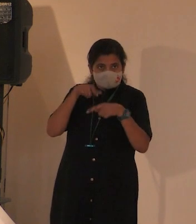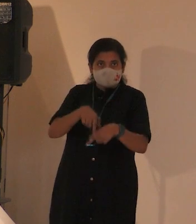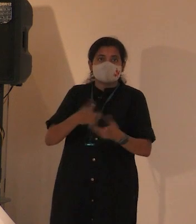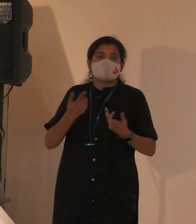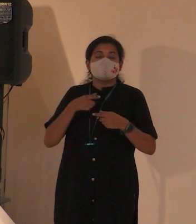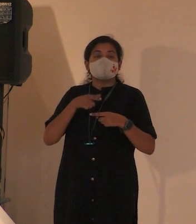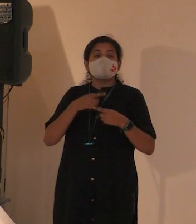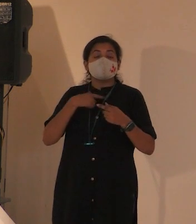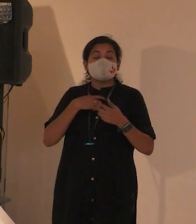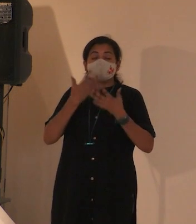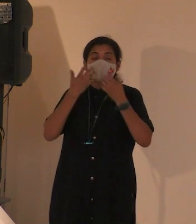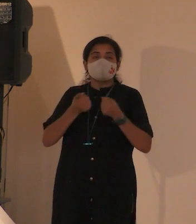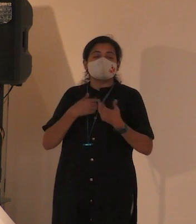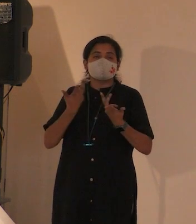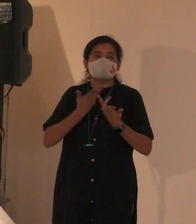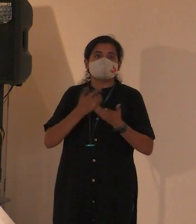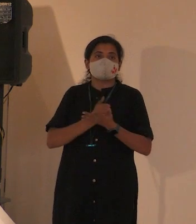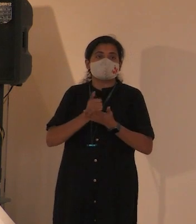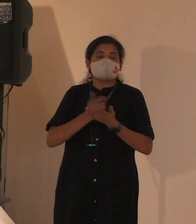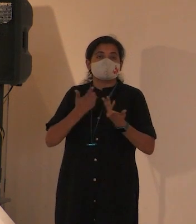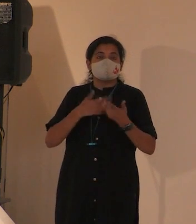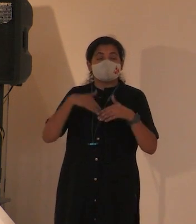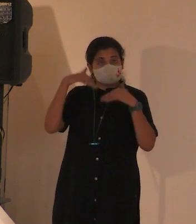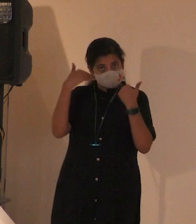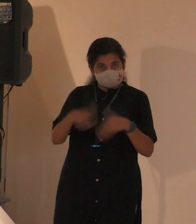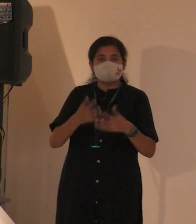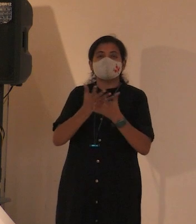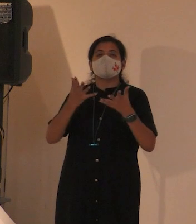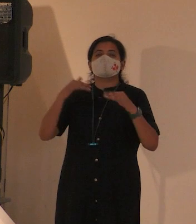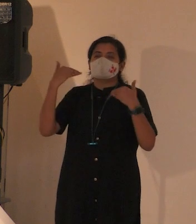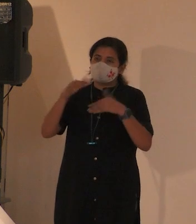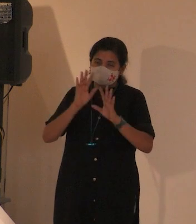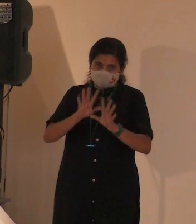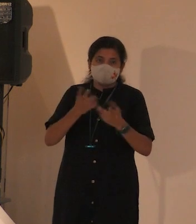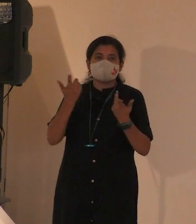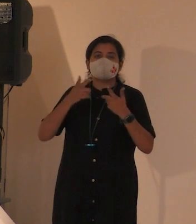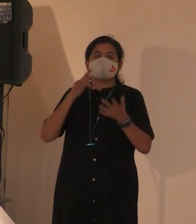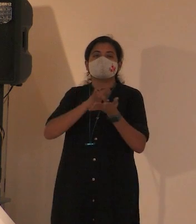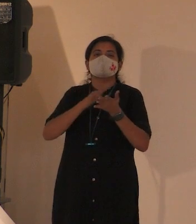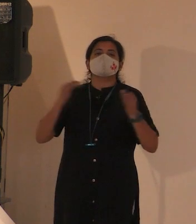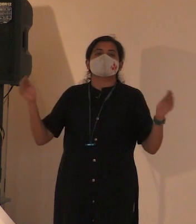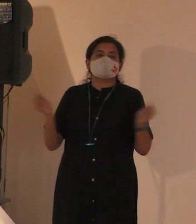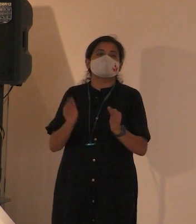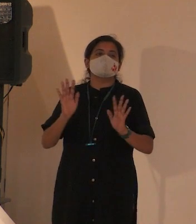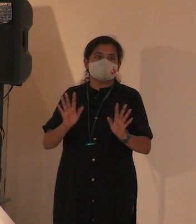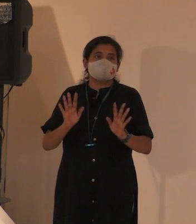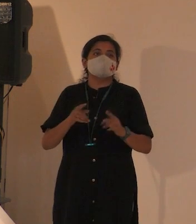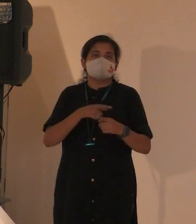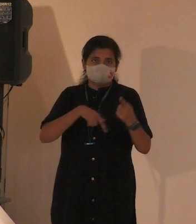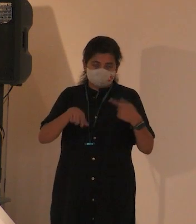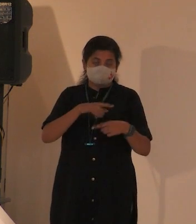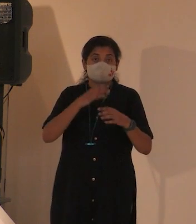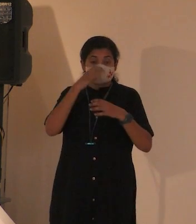So what we have tried to do with the limited resource as well as the capacity that we have is to curate a story around